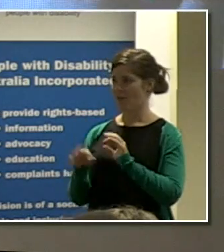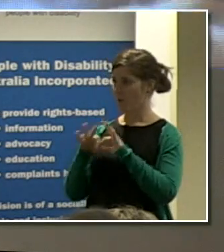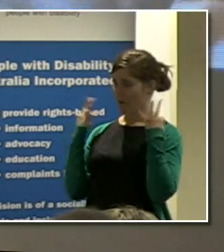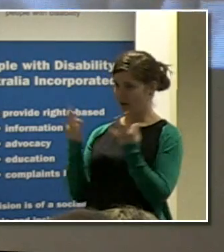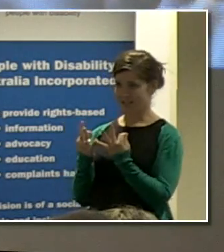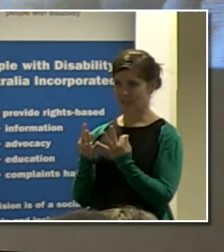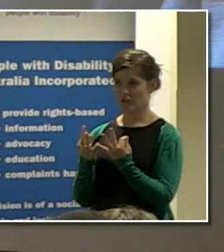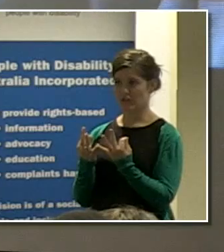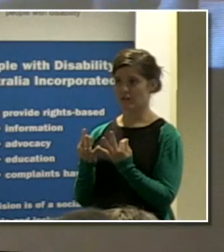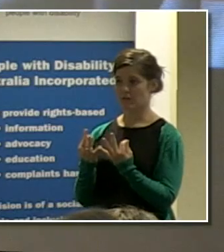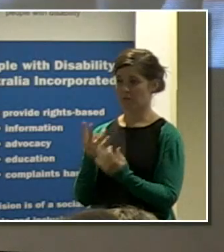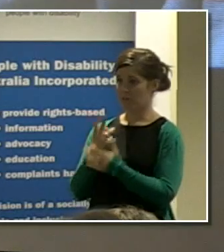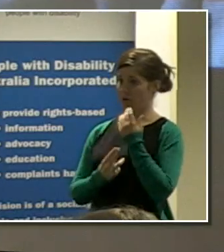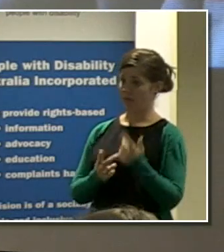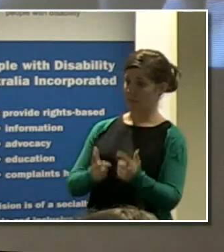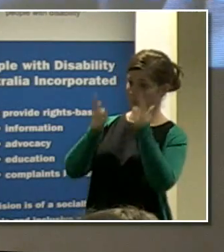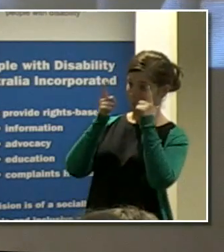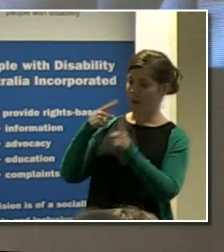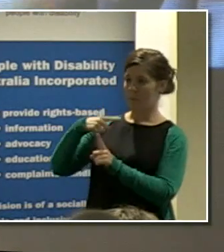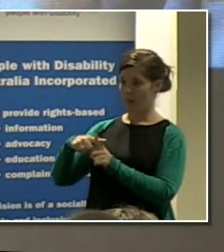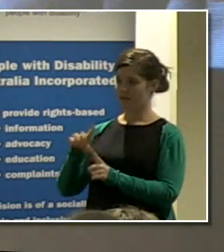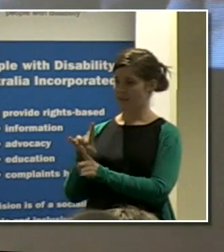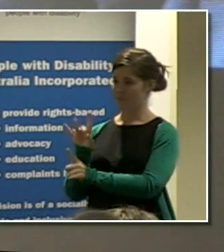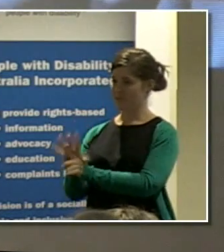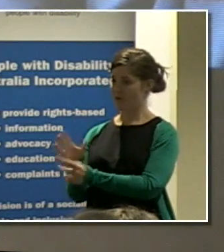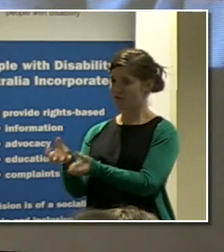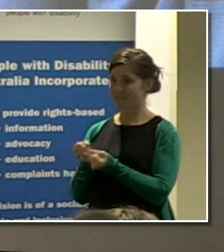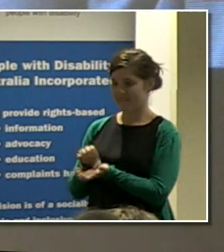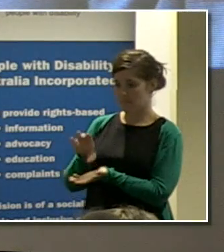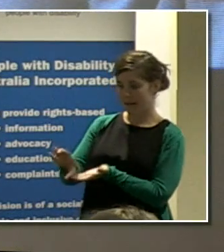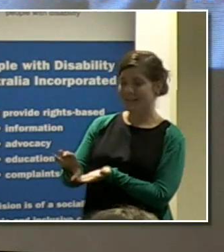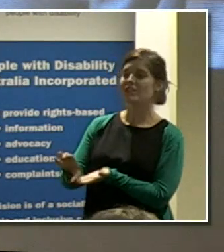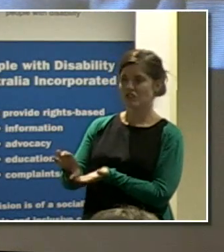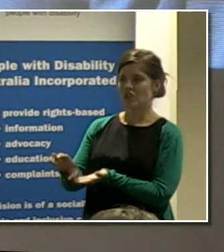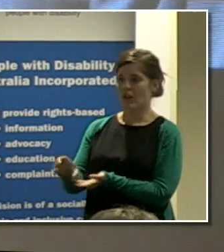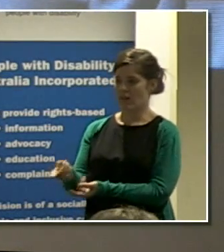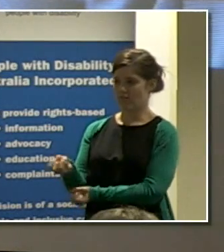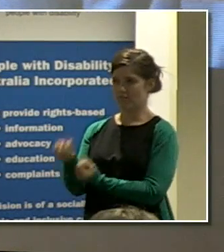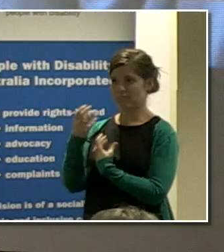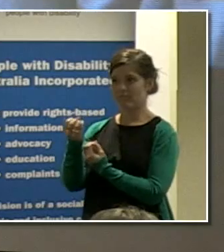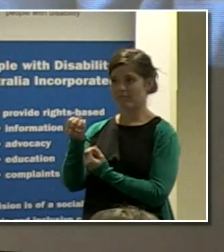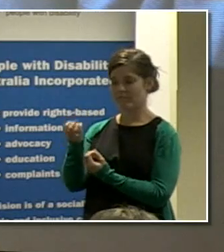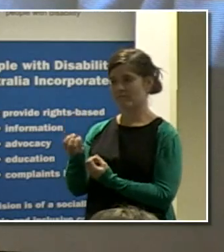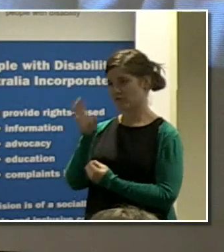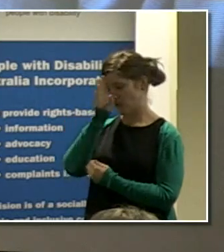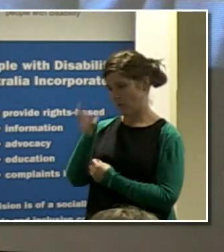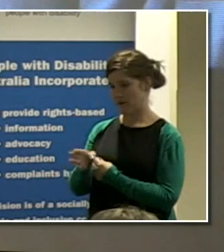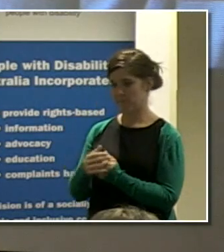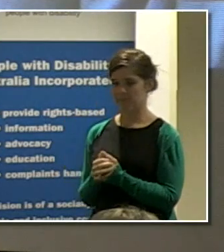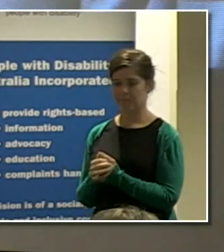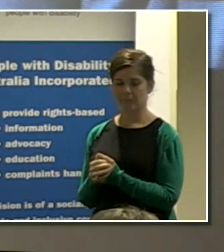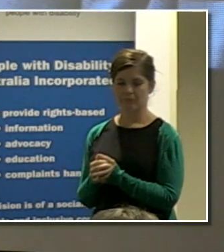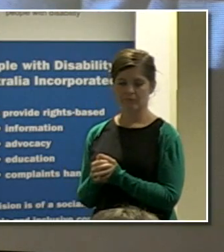an employer, and they also bring a participant's perspective to the work that we do. Amongst